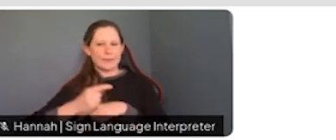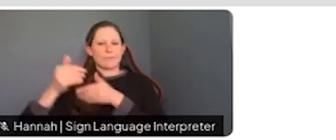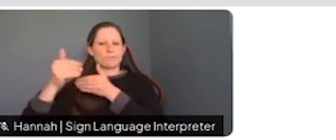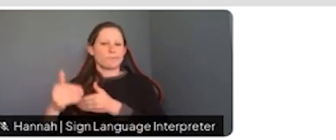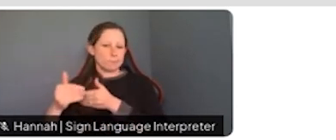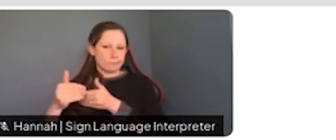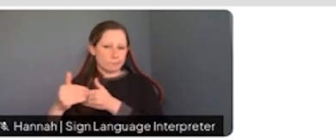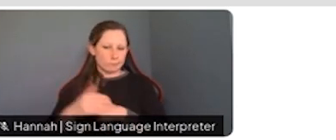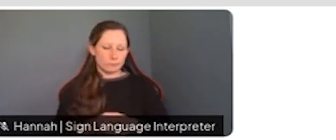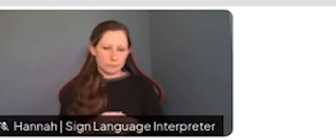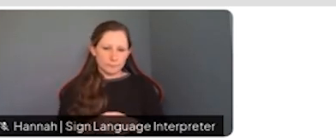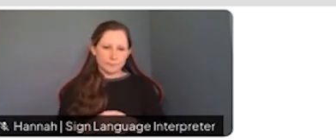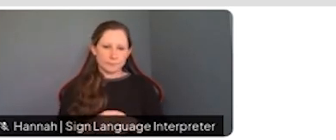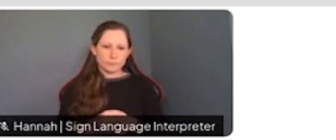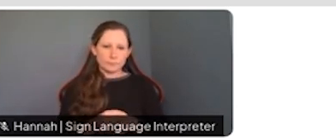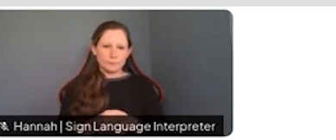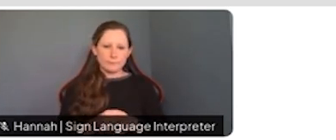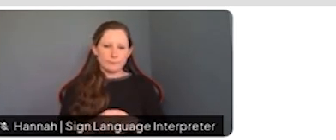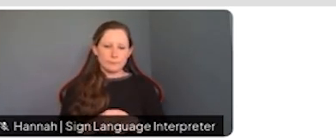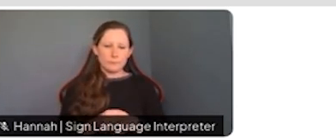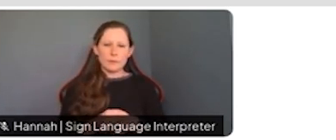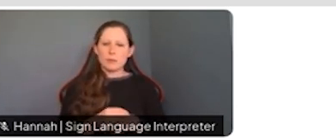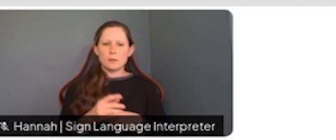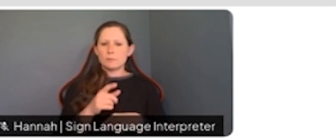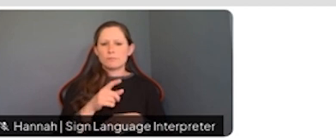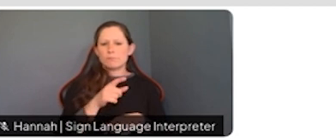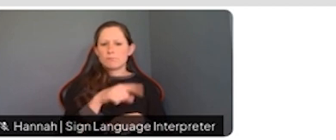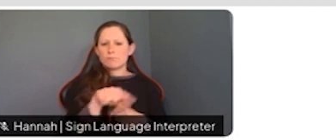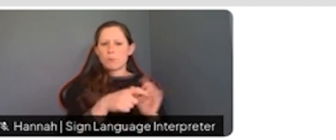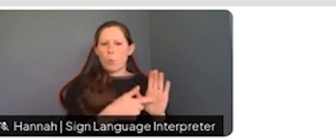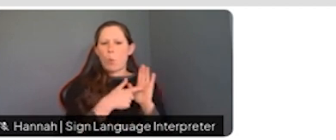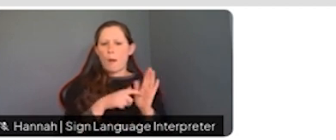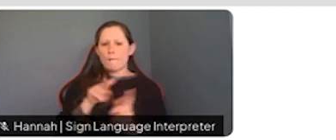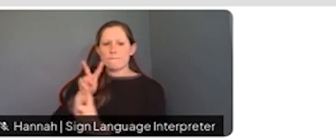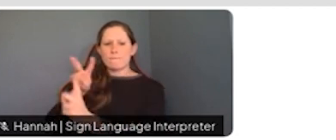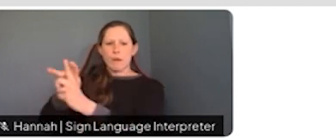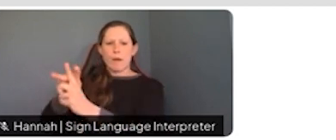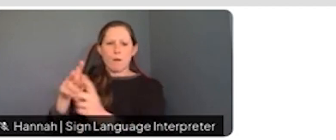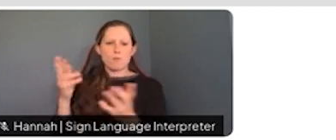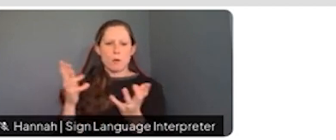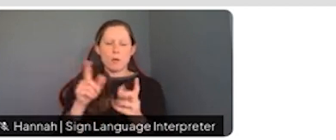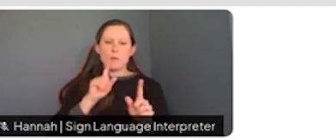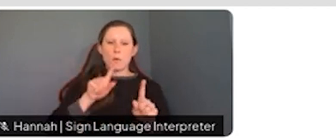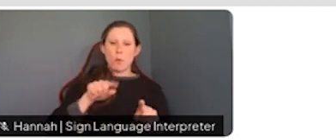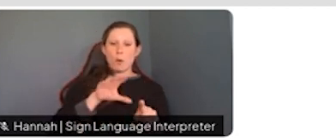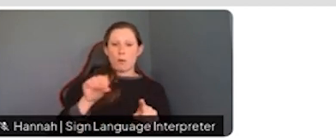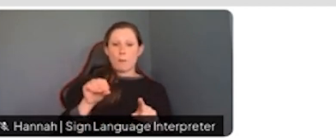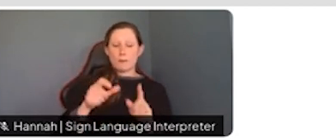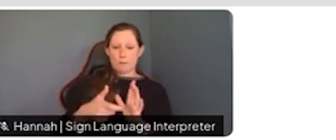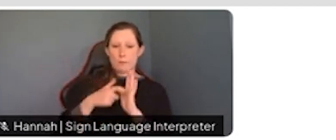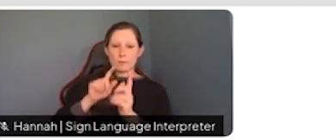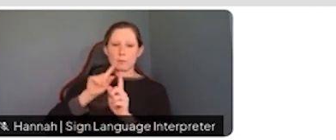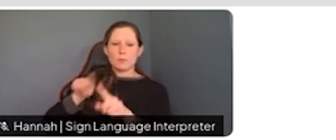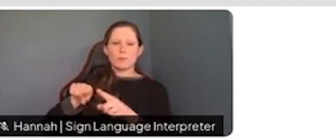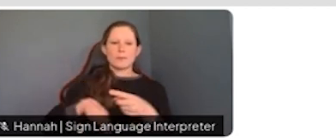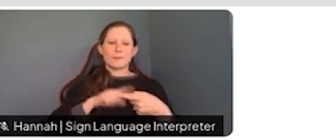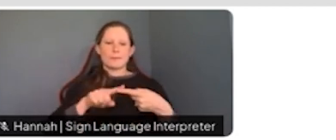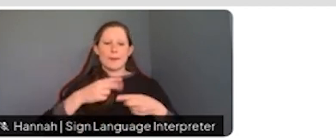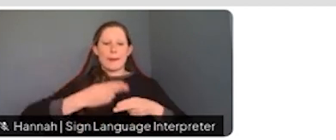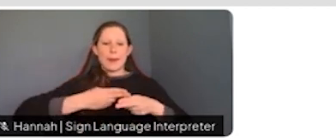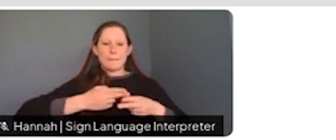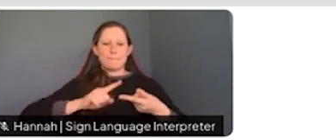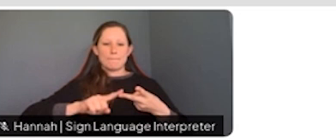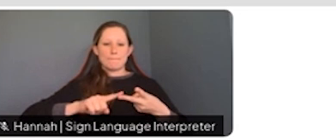filings. And what are they required to file? So reporting companies are required to report the name, birth